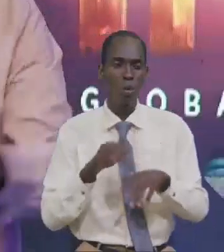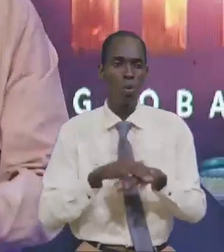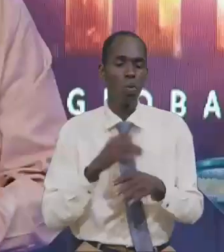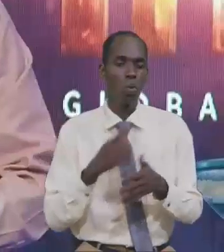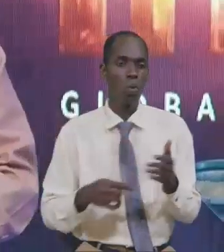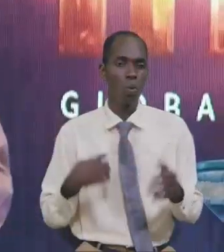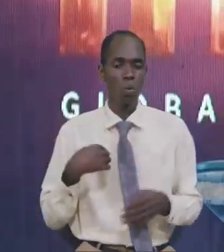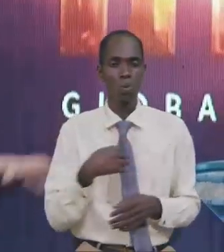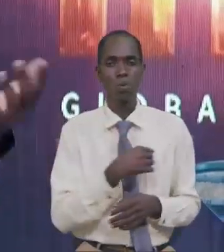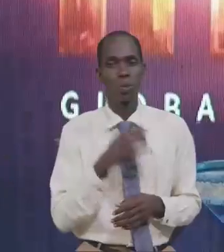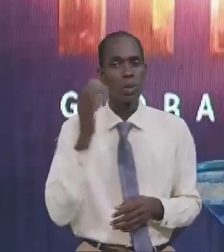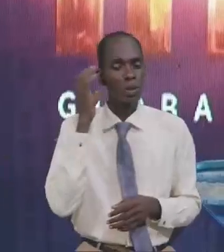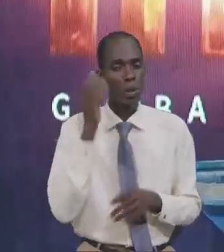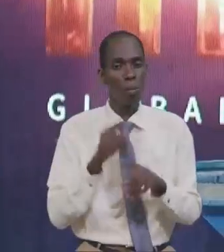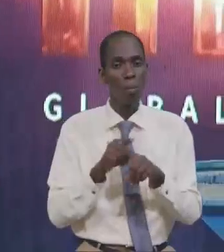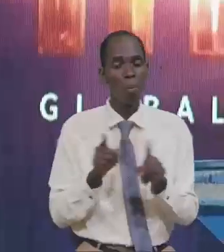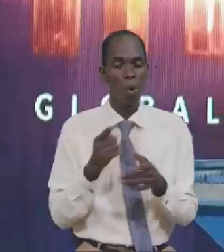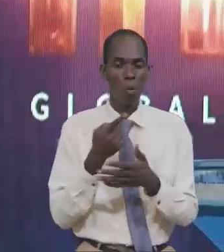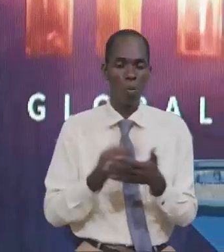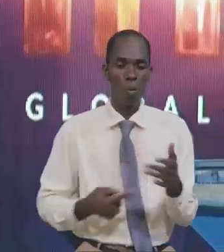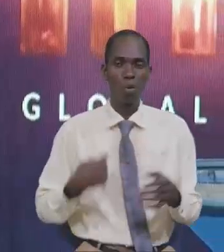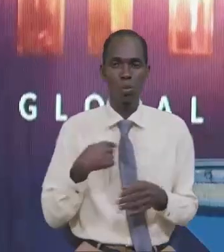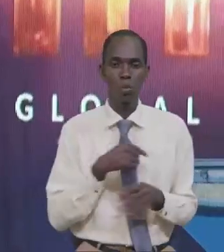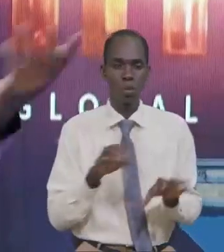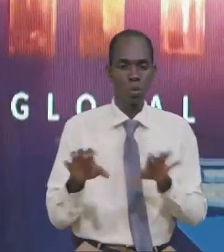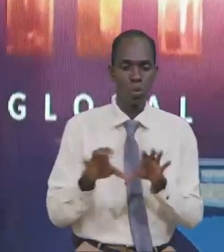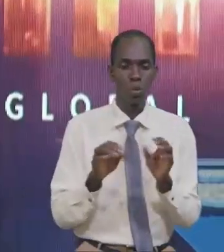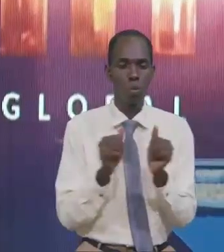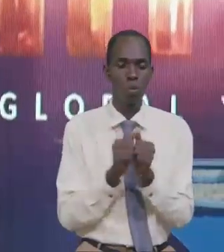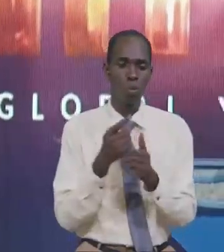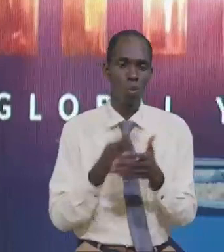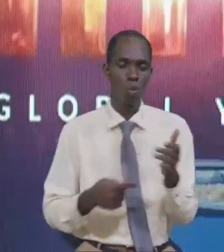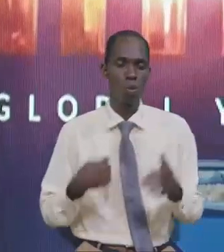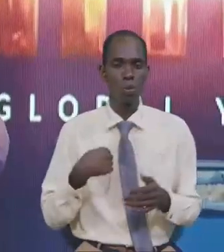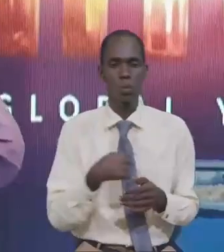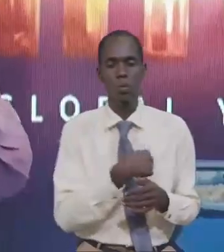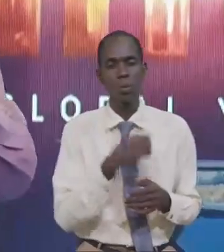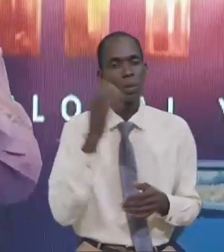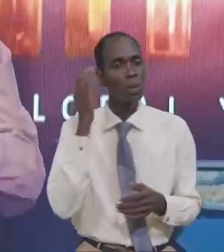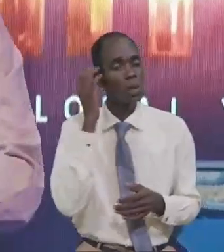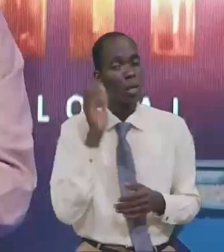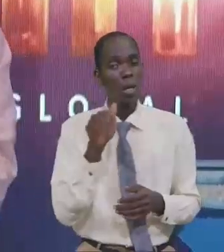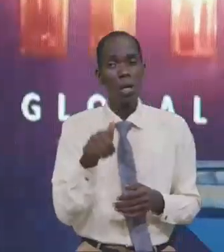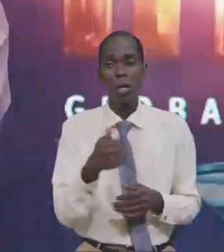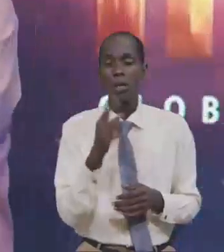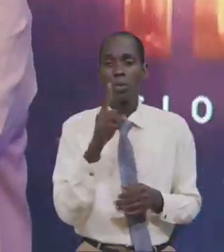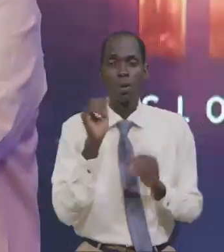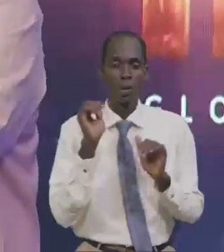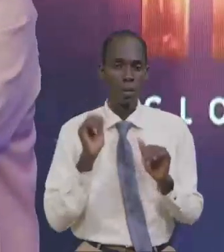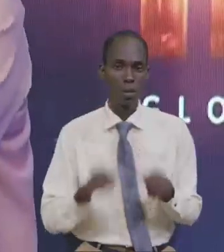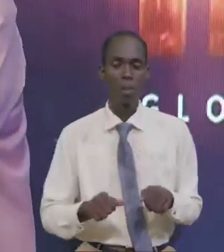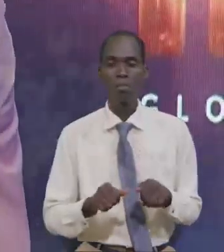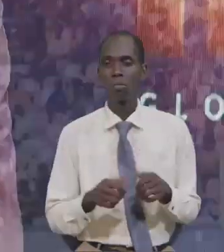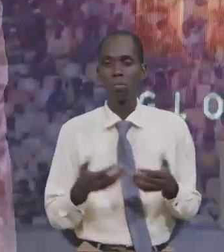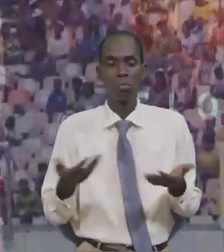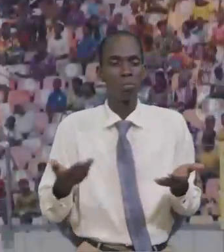can pass principles of success to us. It's not what we hear, it's what we